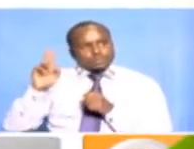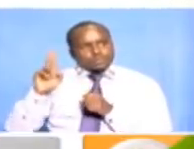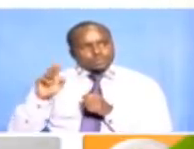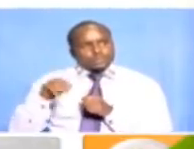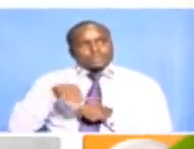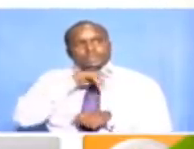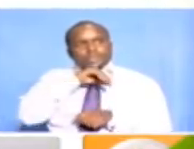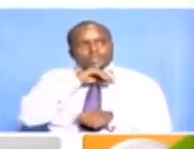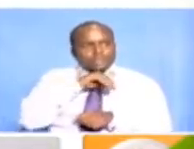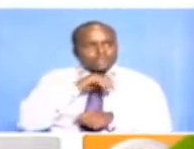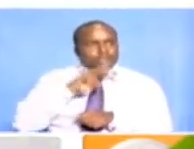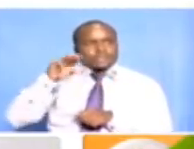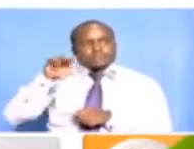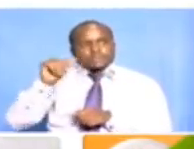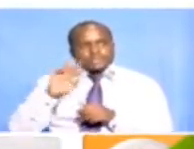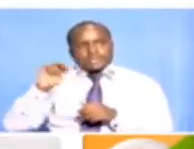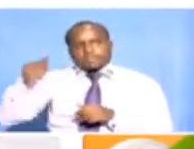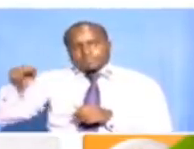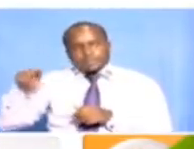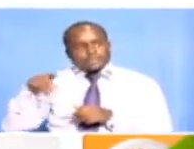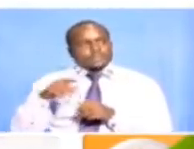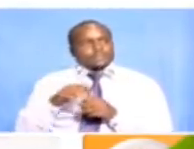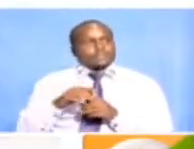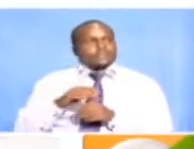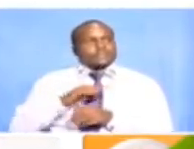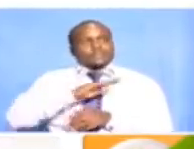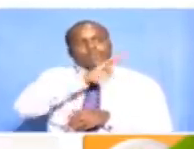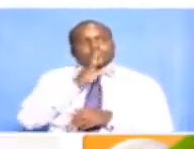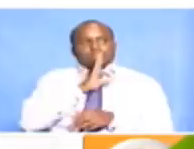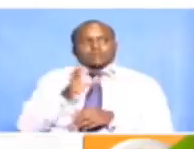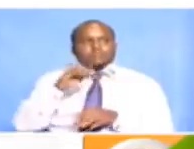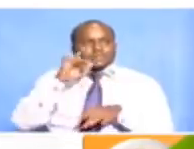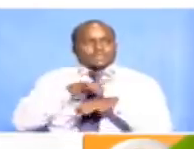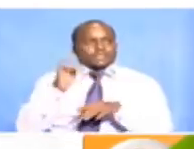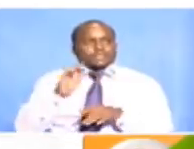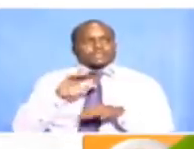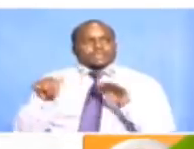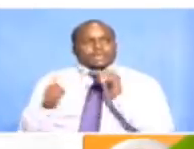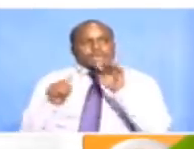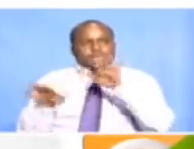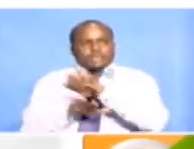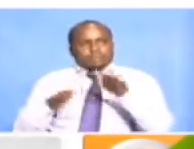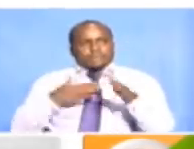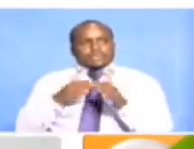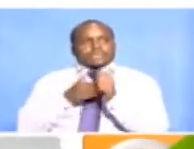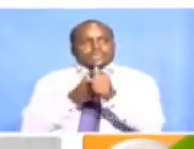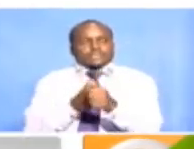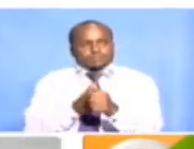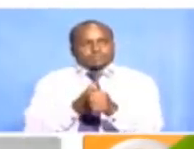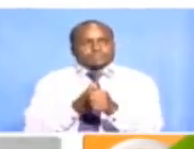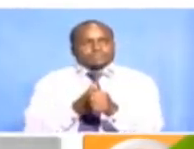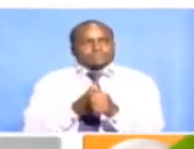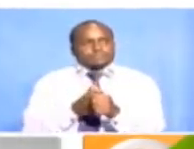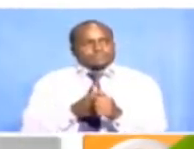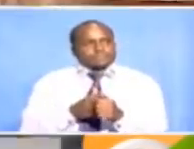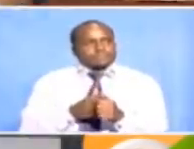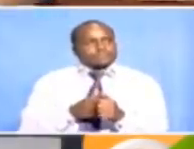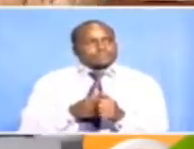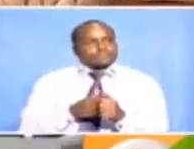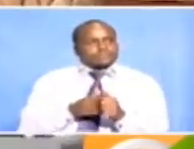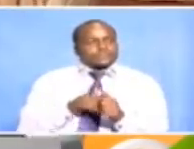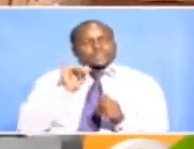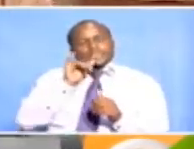Odinga, all MCAs and MPs and senators will never be touched under my leadership. I have suspended that. You can take that message to the